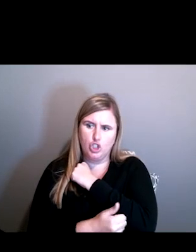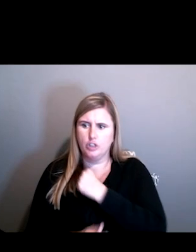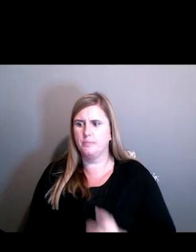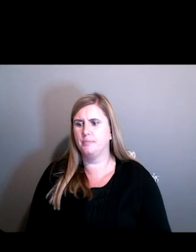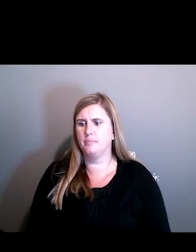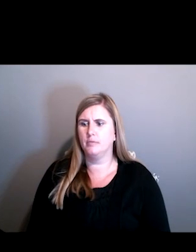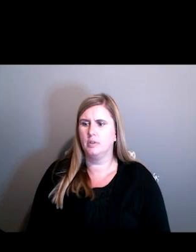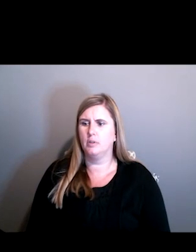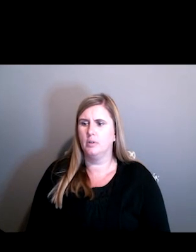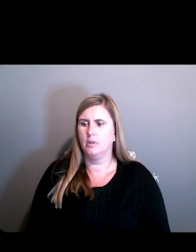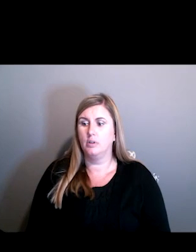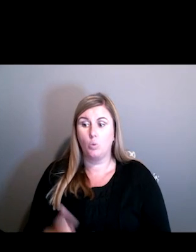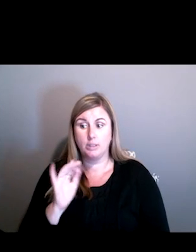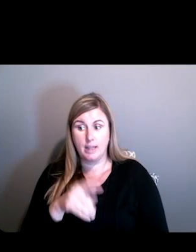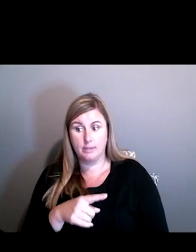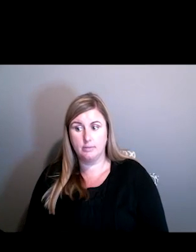What's this? Cracker.